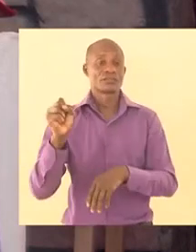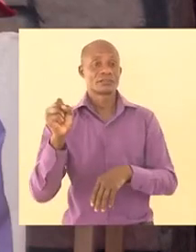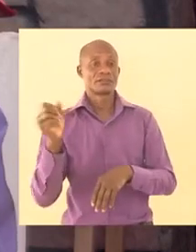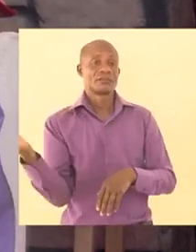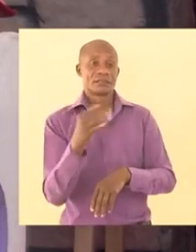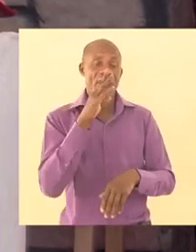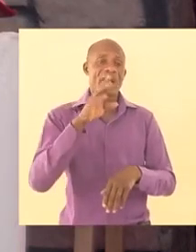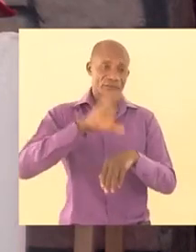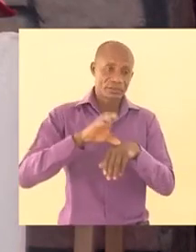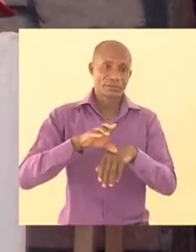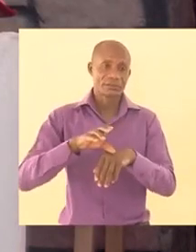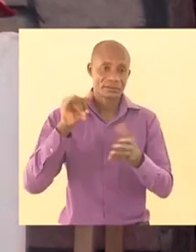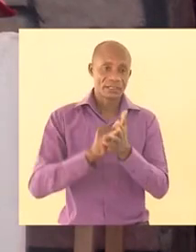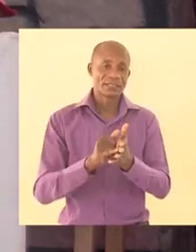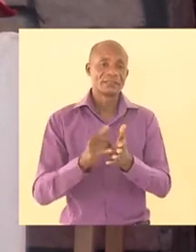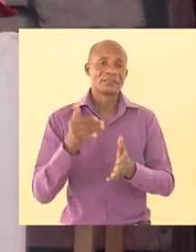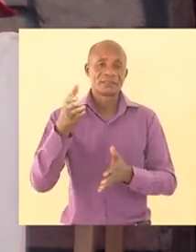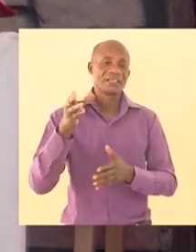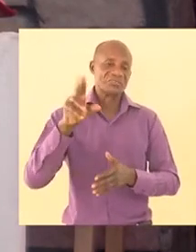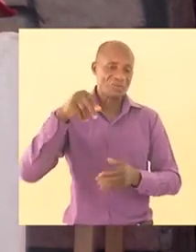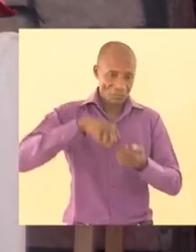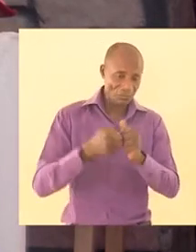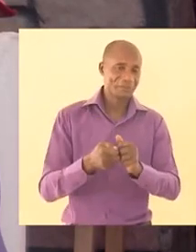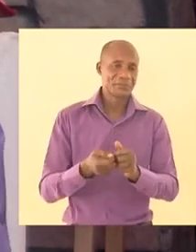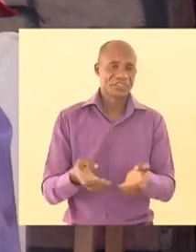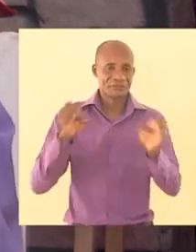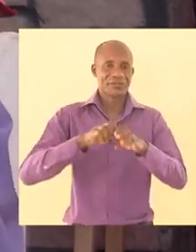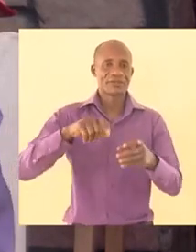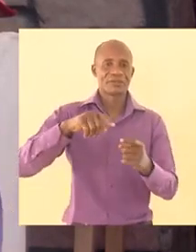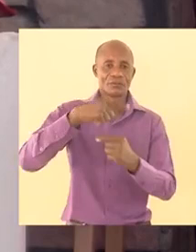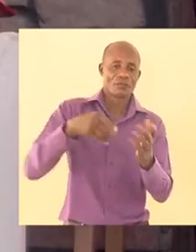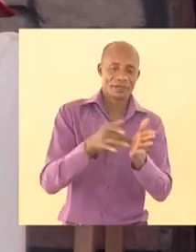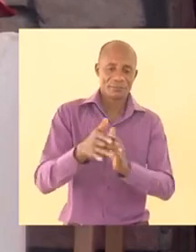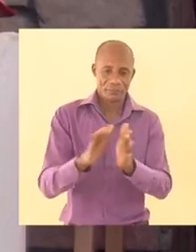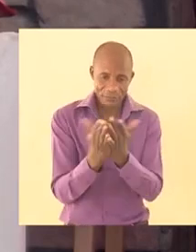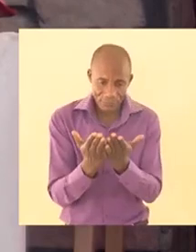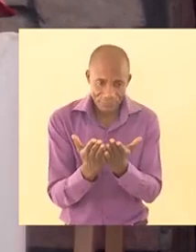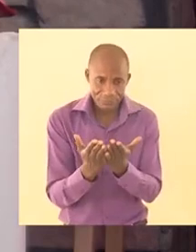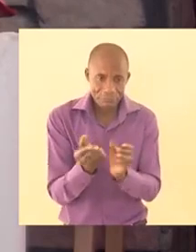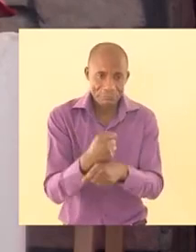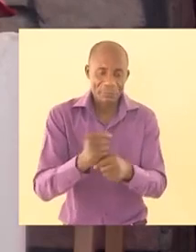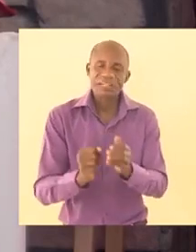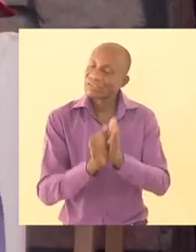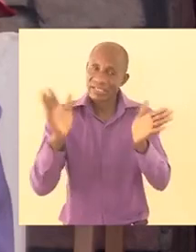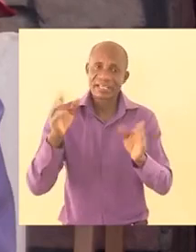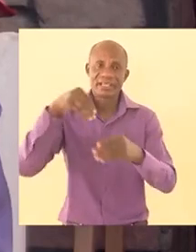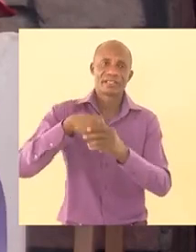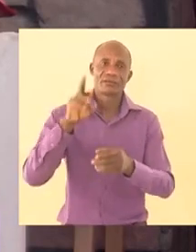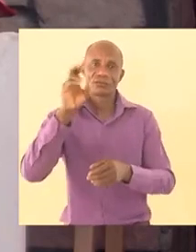are churches that there is no problem, even though the Bible makes it clear in several passages, including Romans chapter